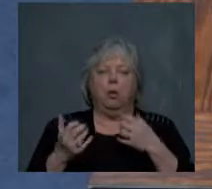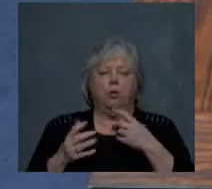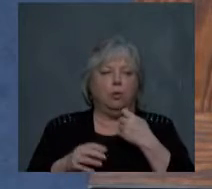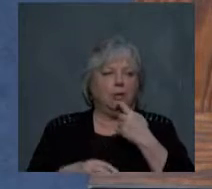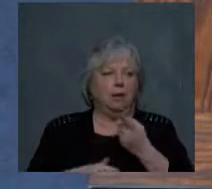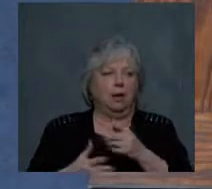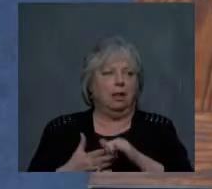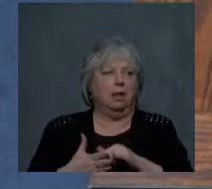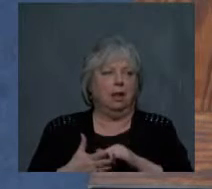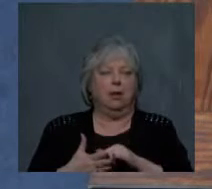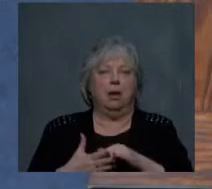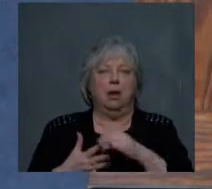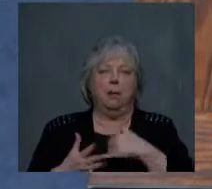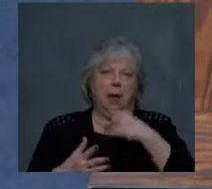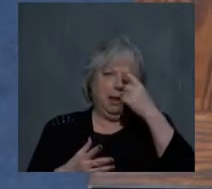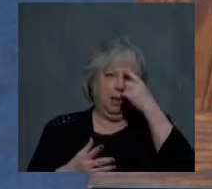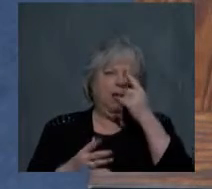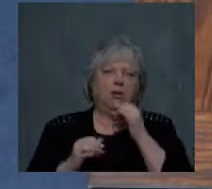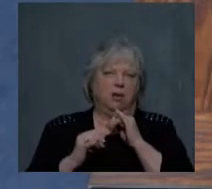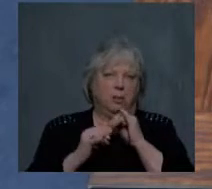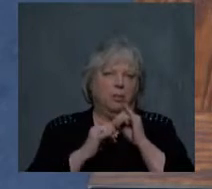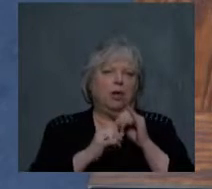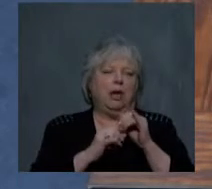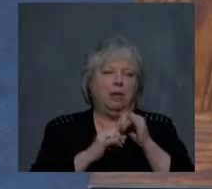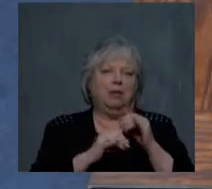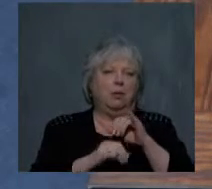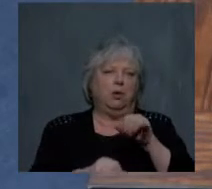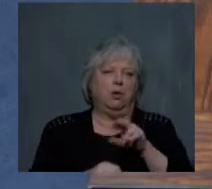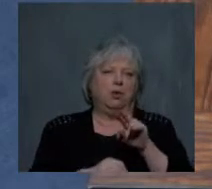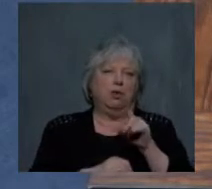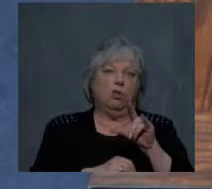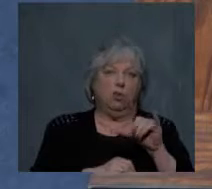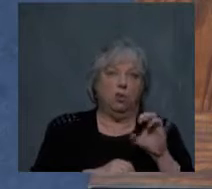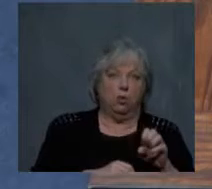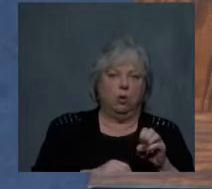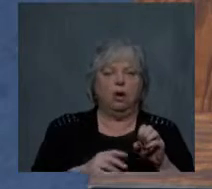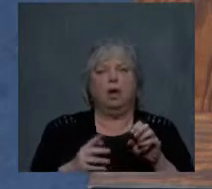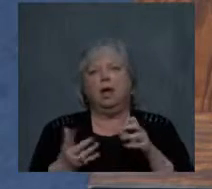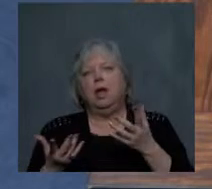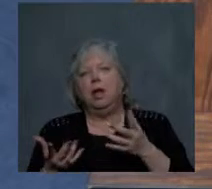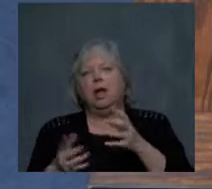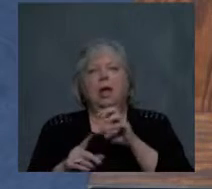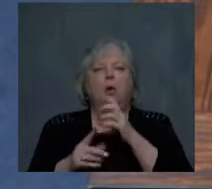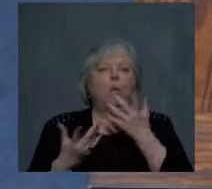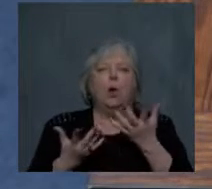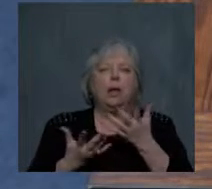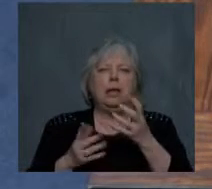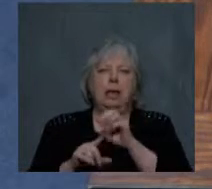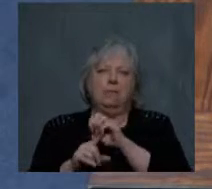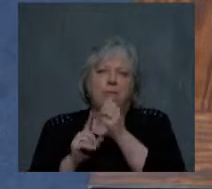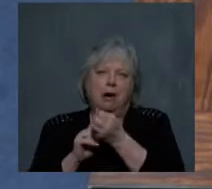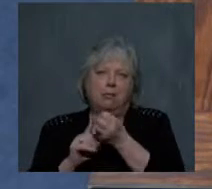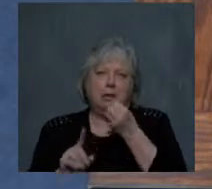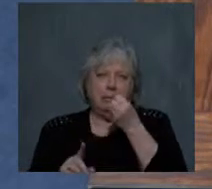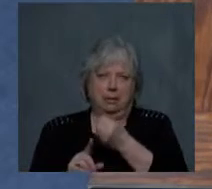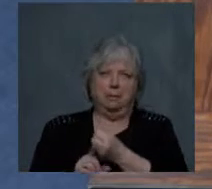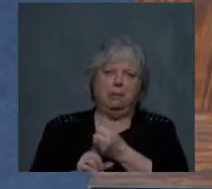have a lot of, my thoughts are along the same lines as Julie. The environmental impact of this